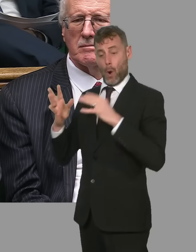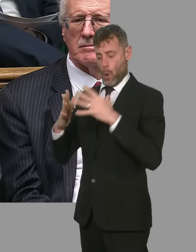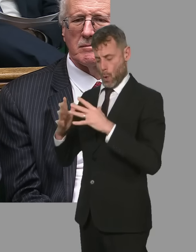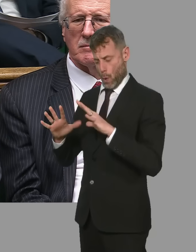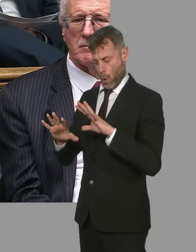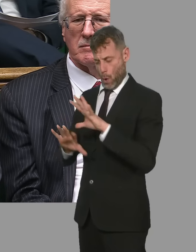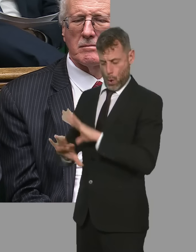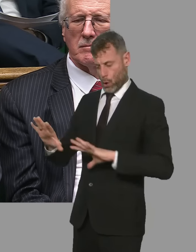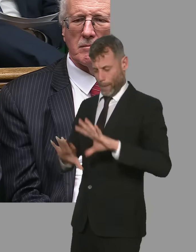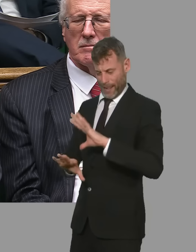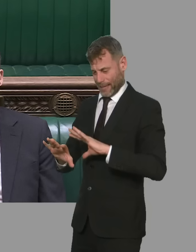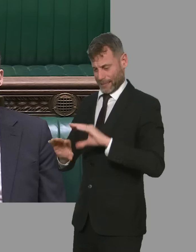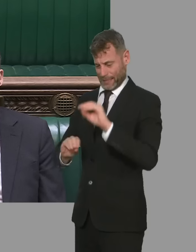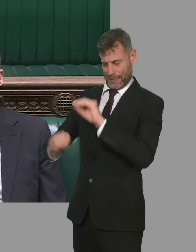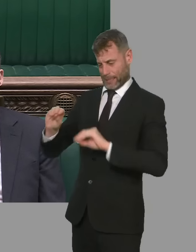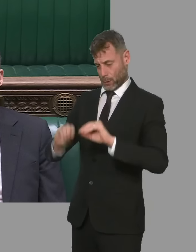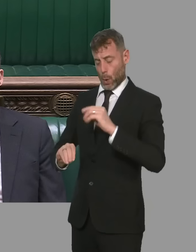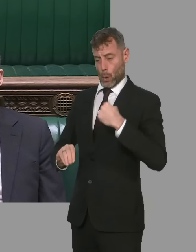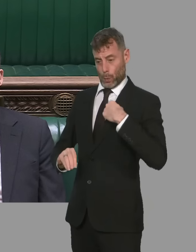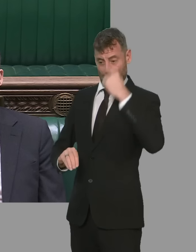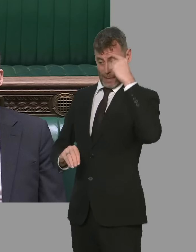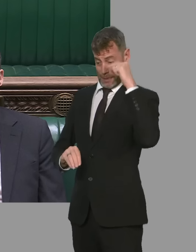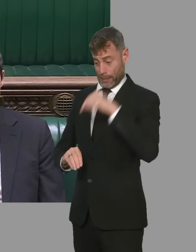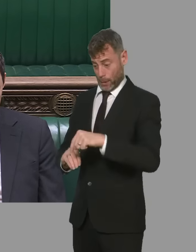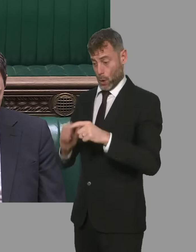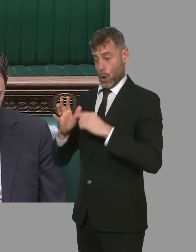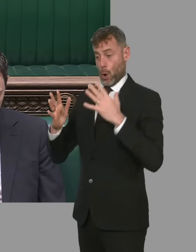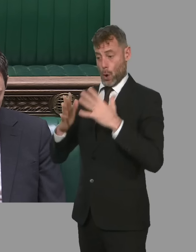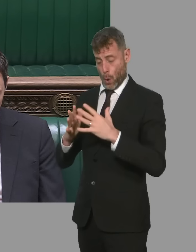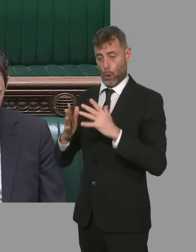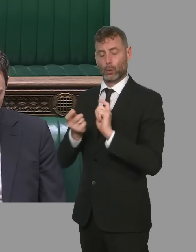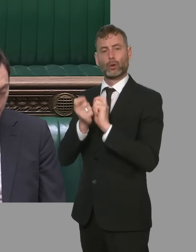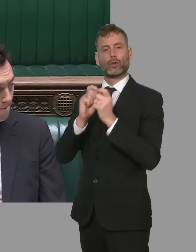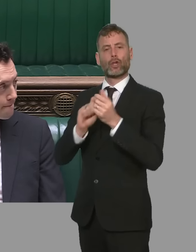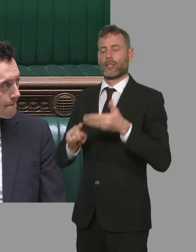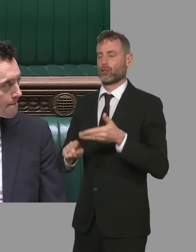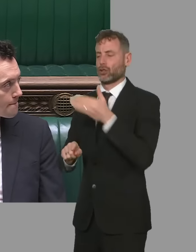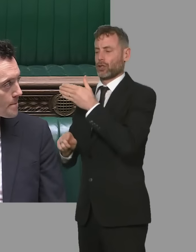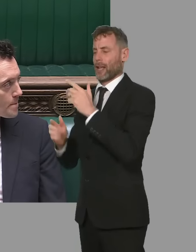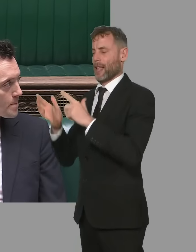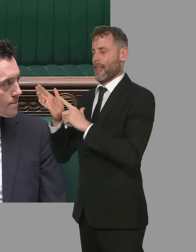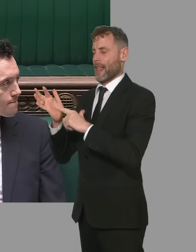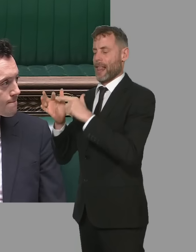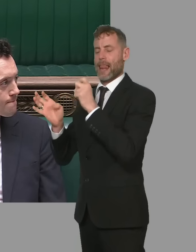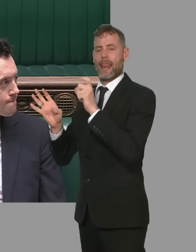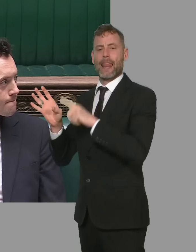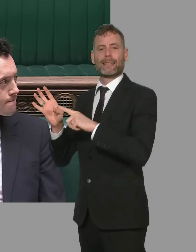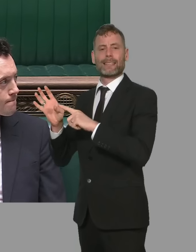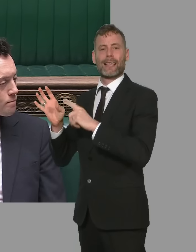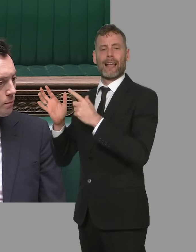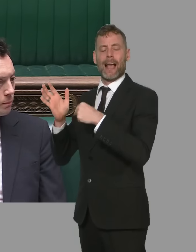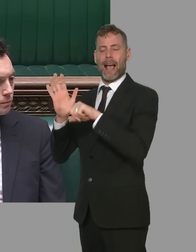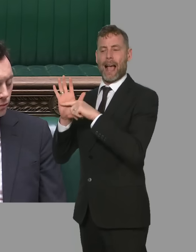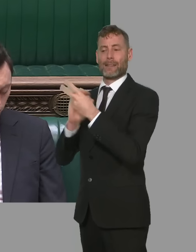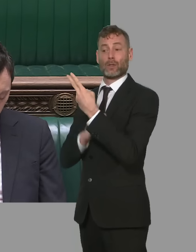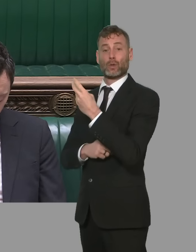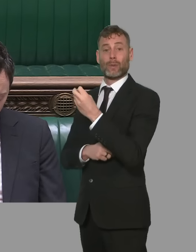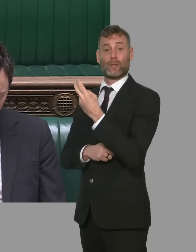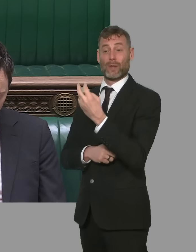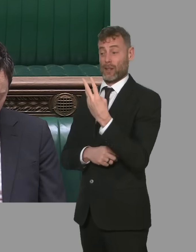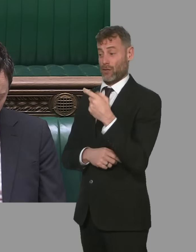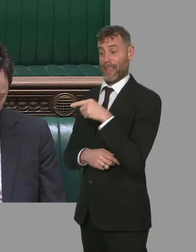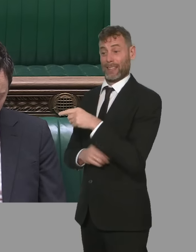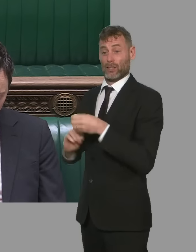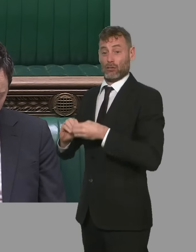Act 2023 left with this government to deal with. I make no apology for taking time to make sure that we get